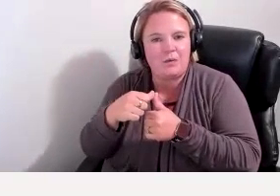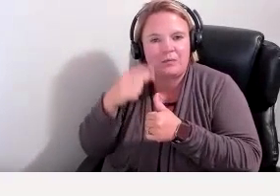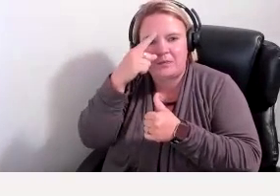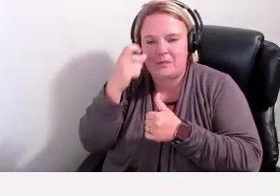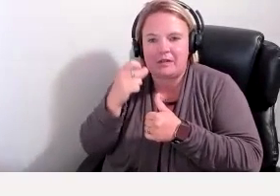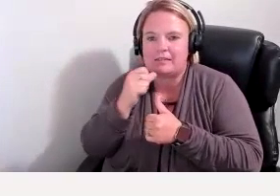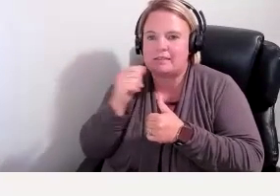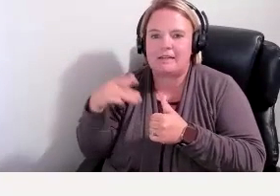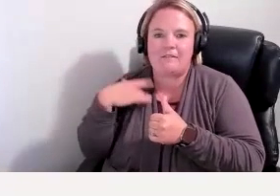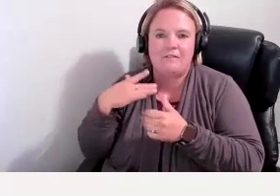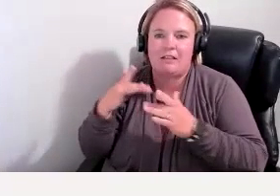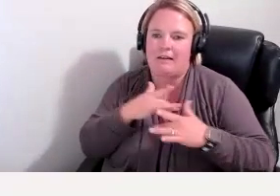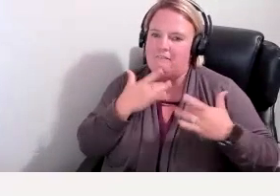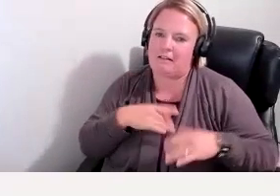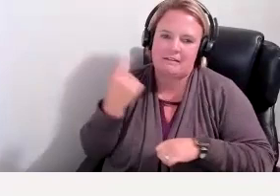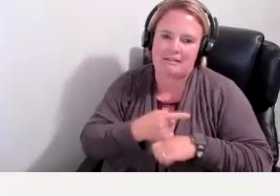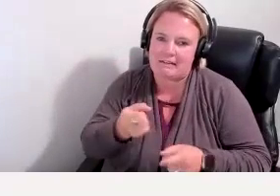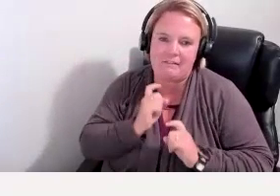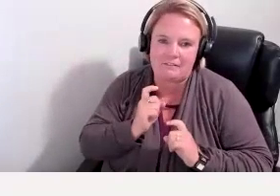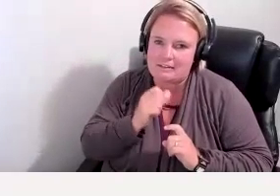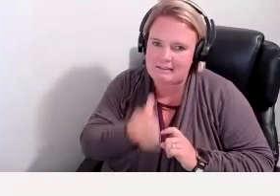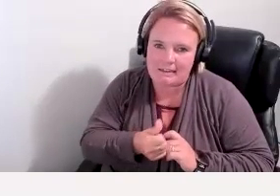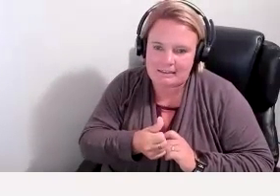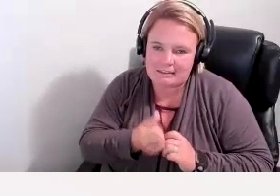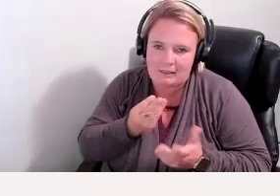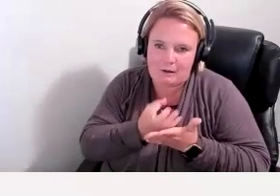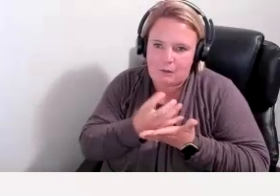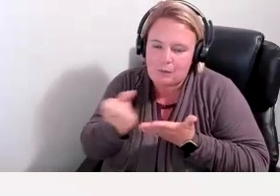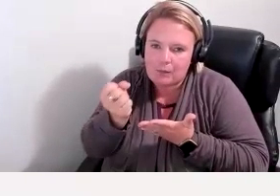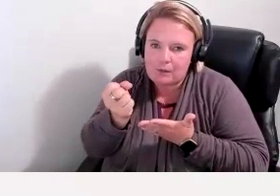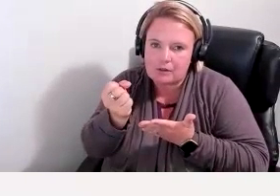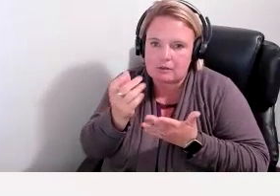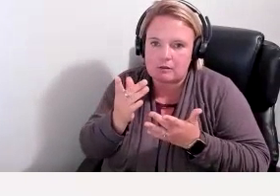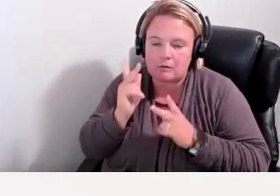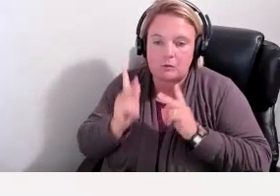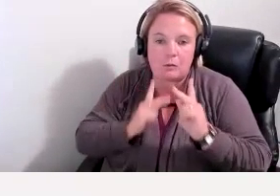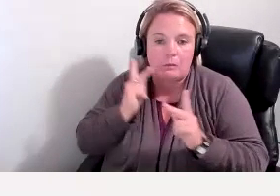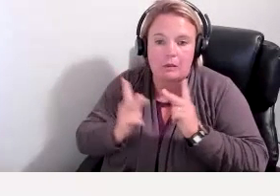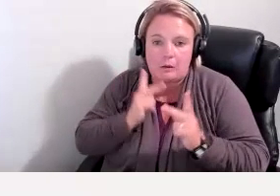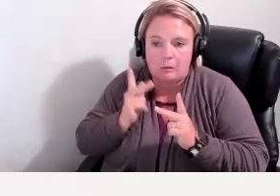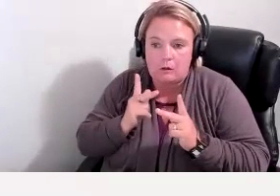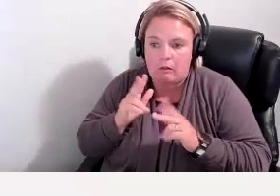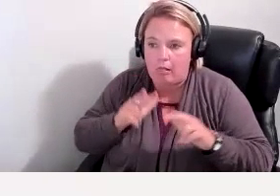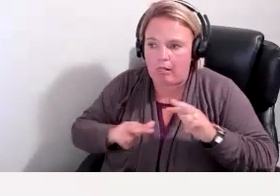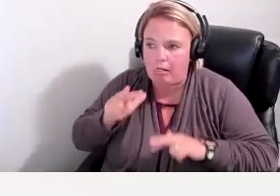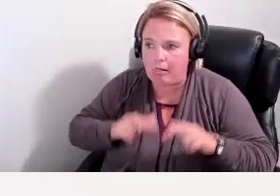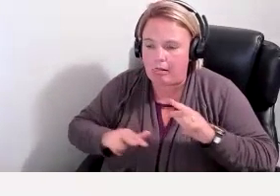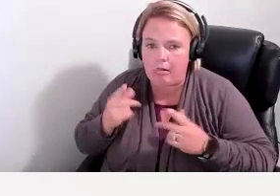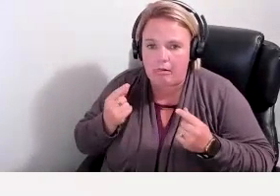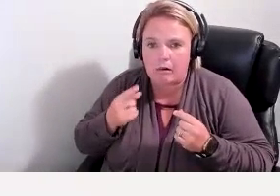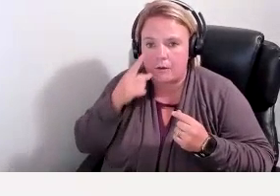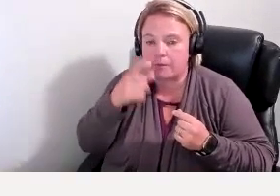feel like a Valentine gift. You know, it ran out. So people were scrambling, especially as you were all creating